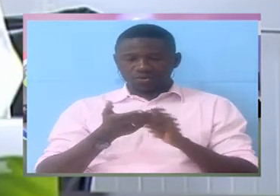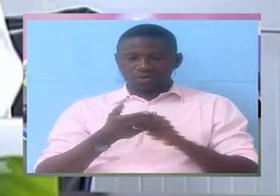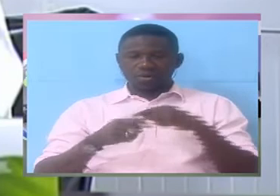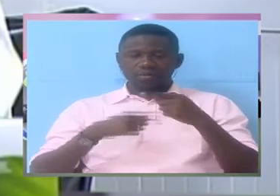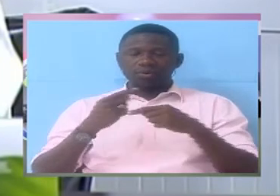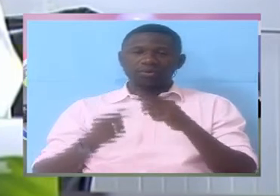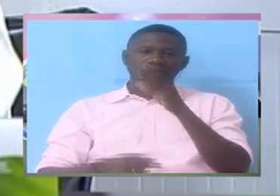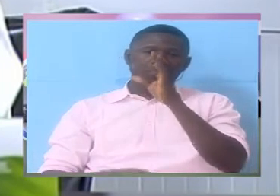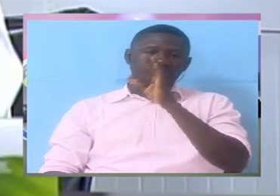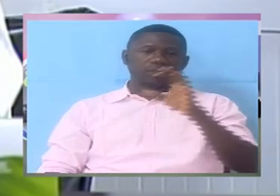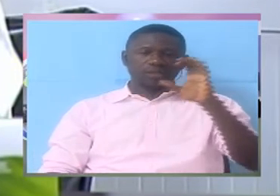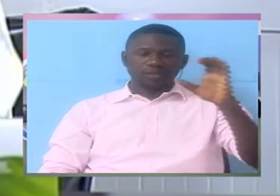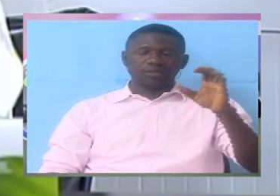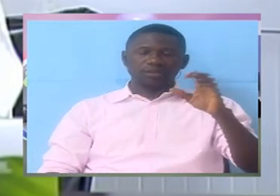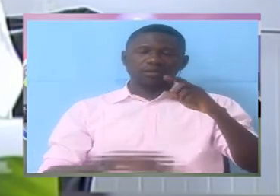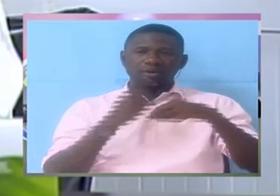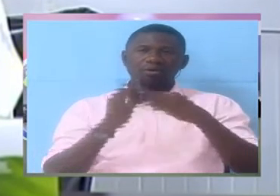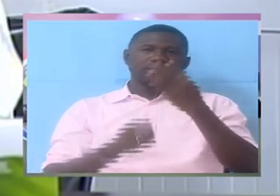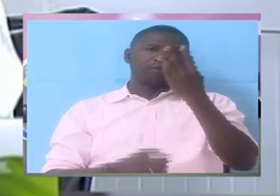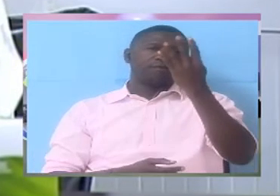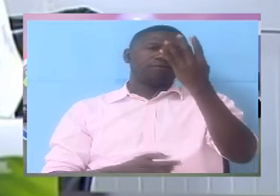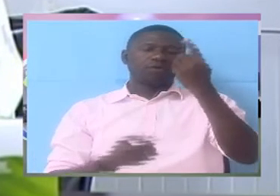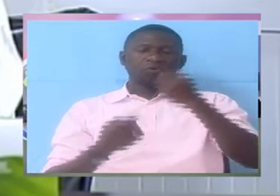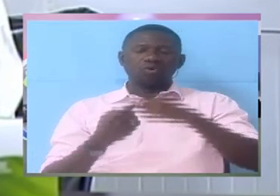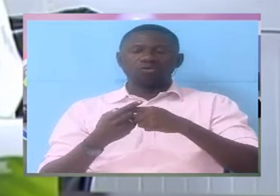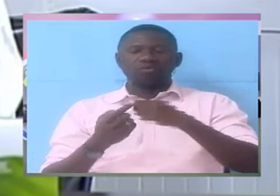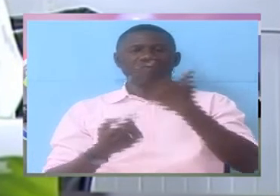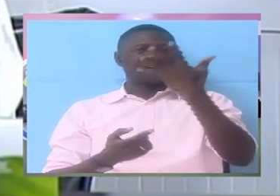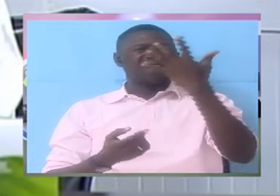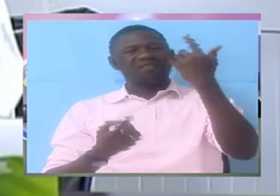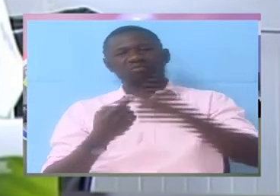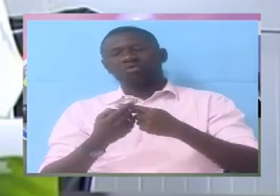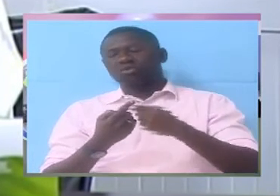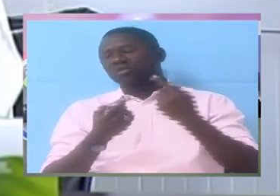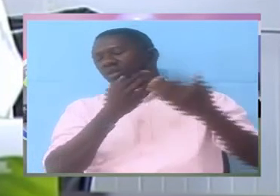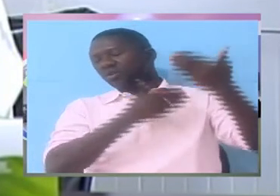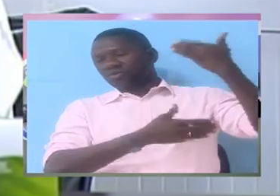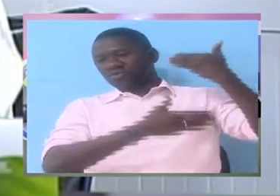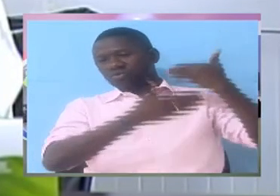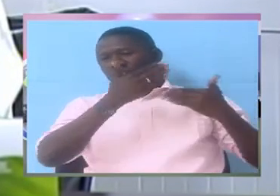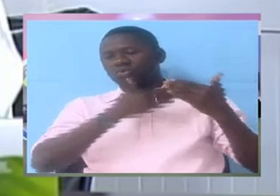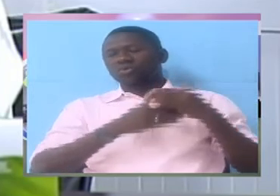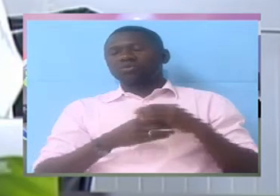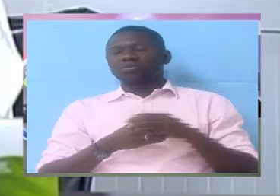say, 4 months ago or 5 months ago. Council,